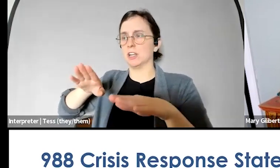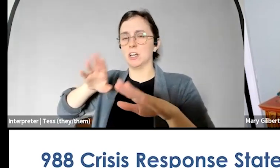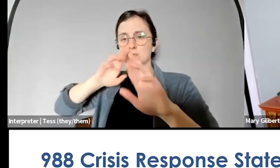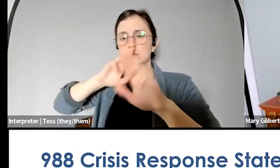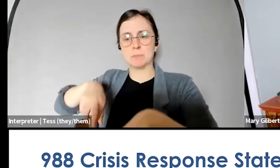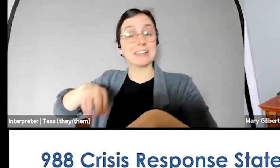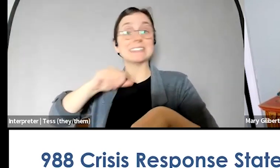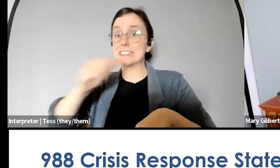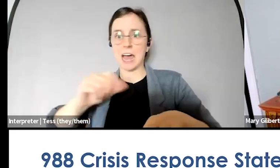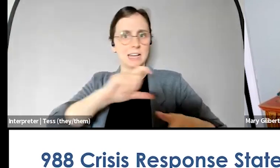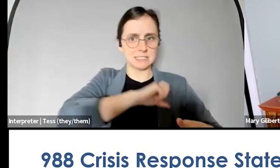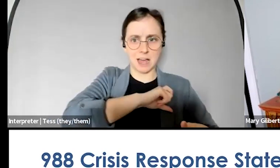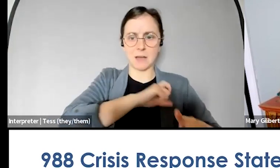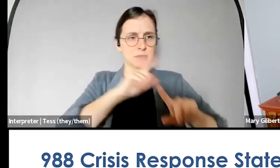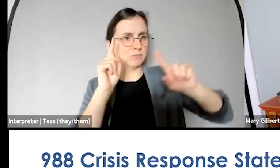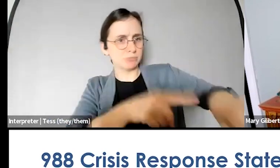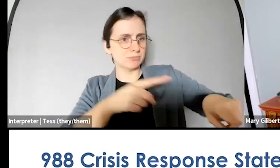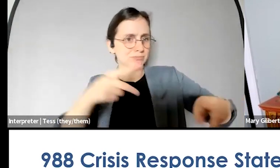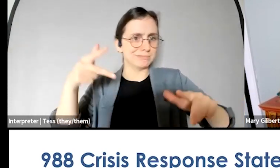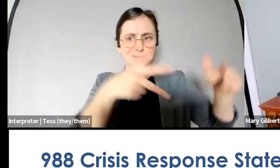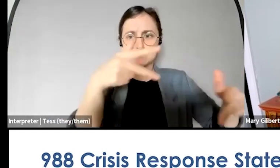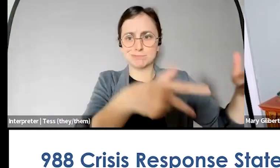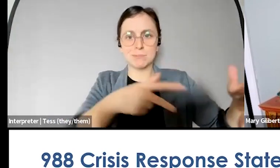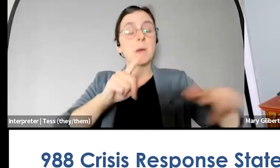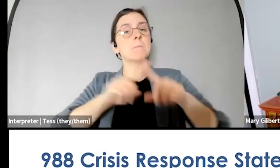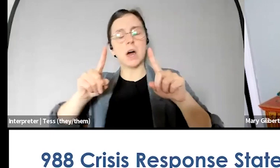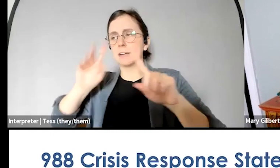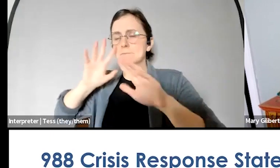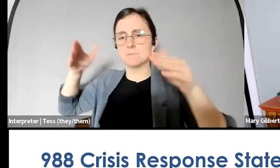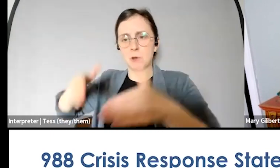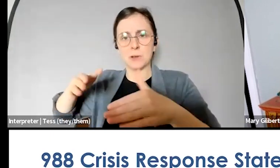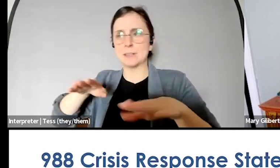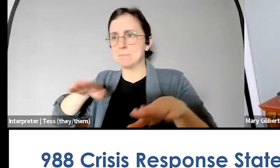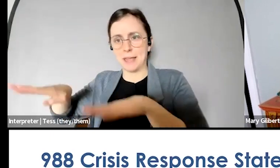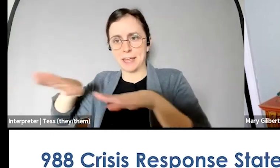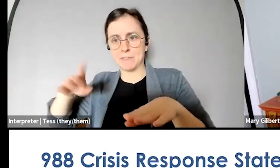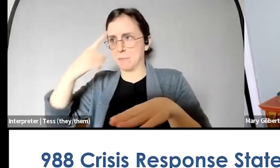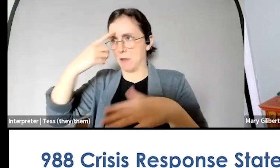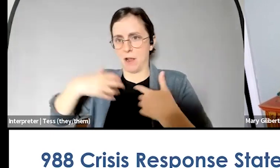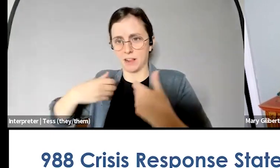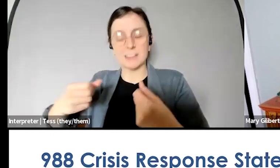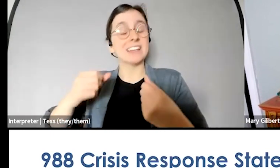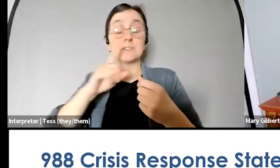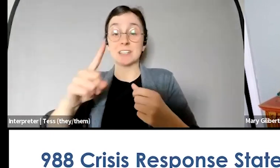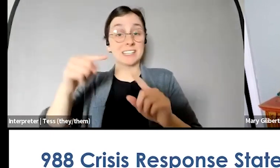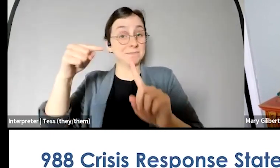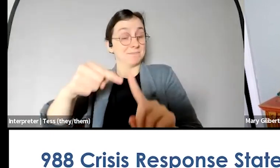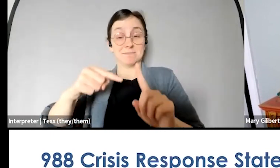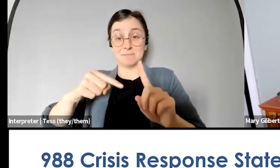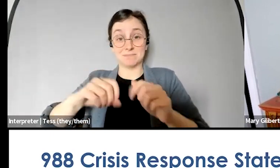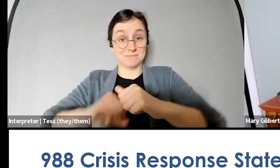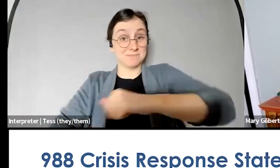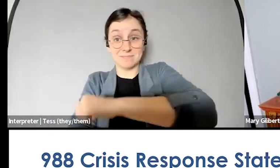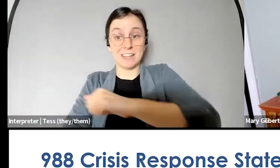response. And that in and of itself is fundamentally about equity for people with mental health conditions, and particularly for people